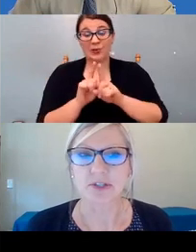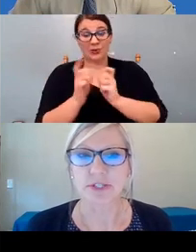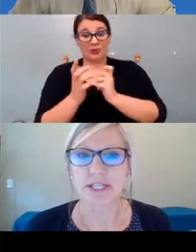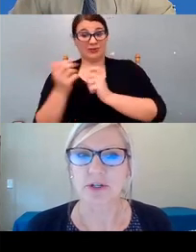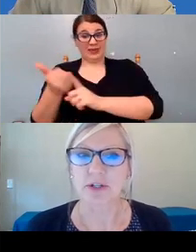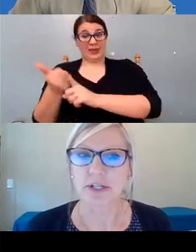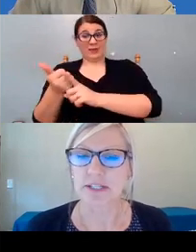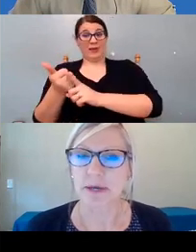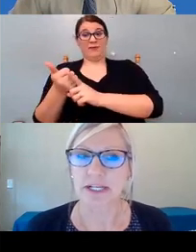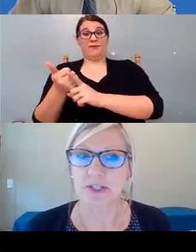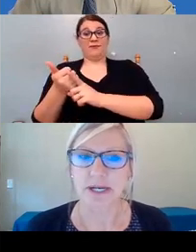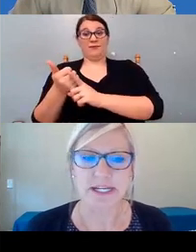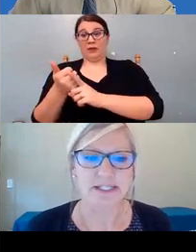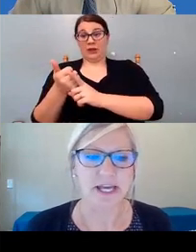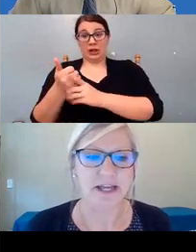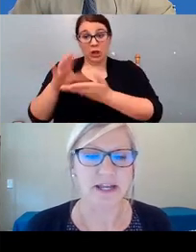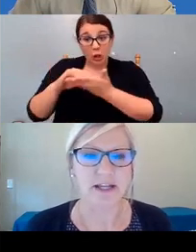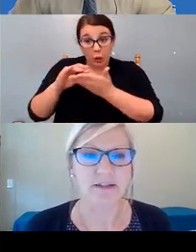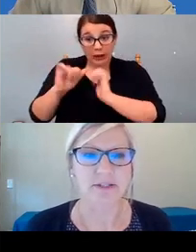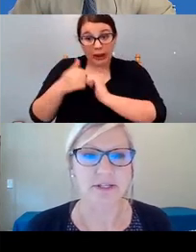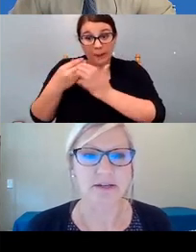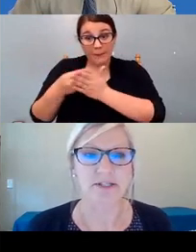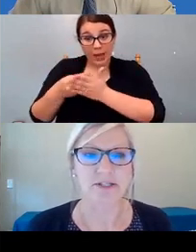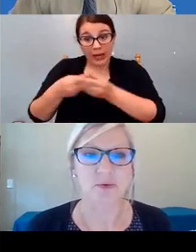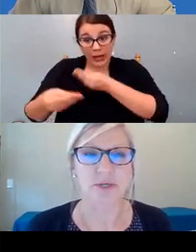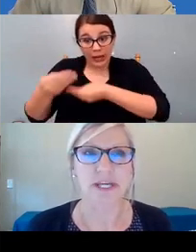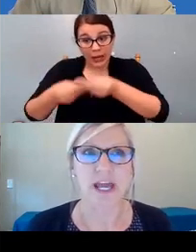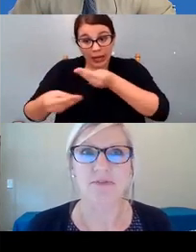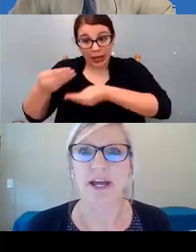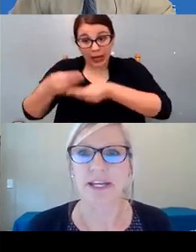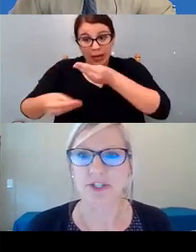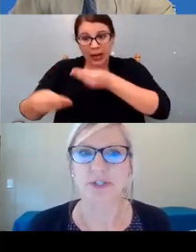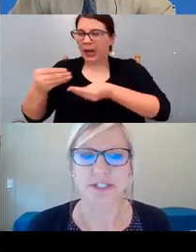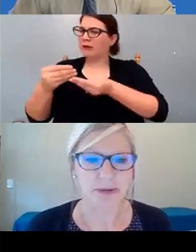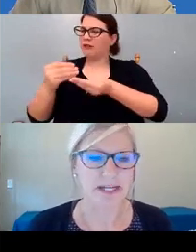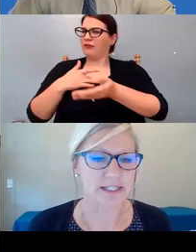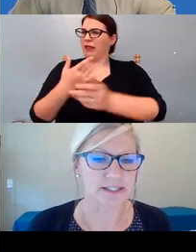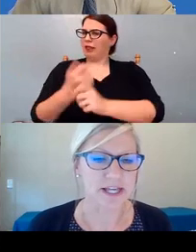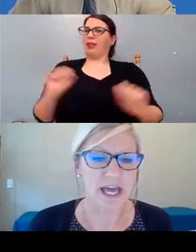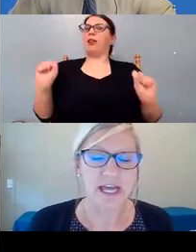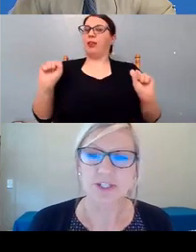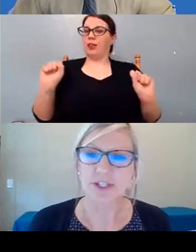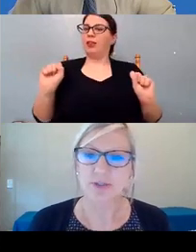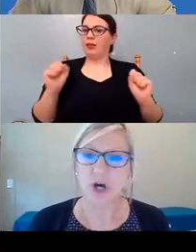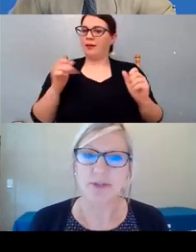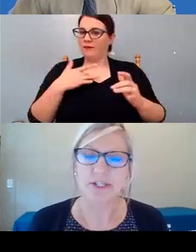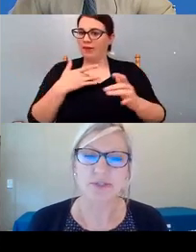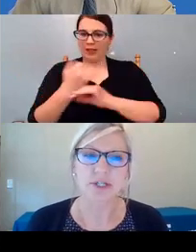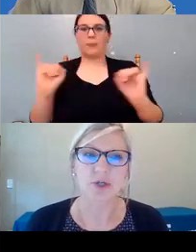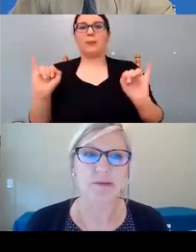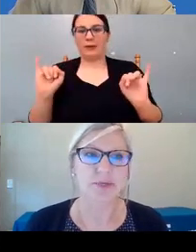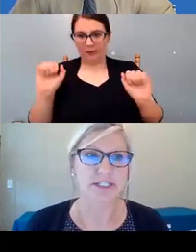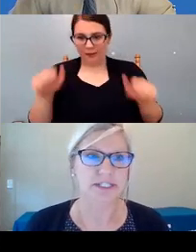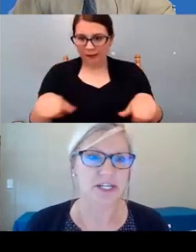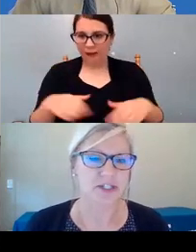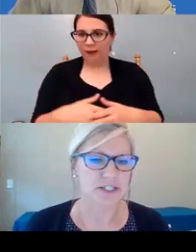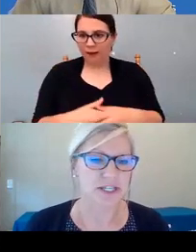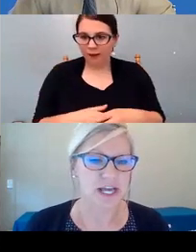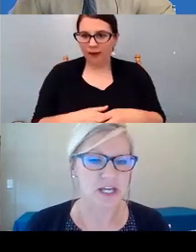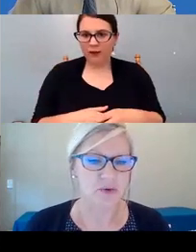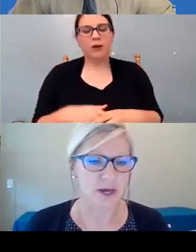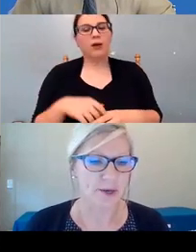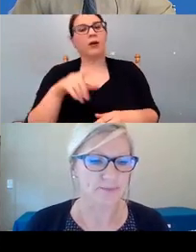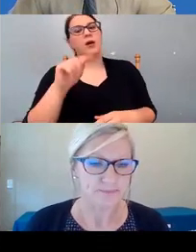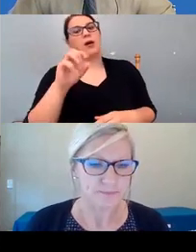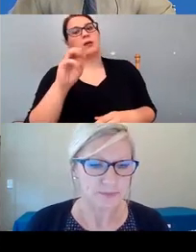for individuals that are learning to manage monies and to gain financial independence. And so, Tom, this was a great presentation